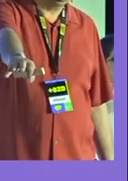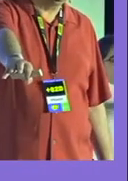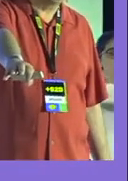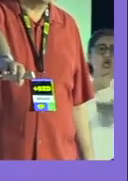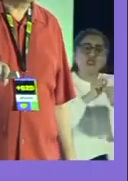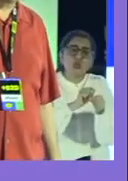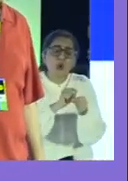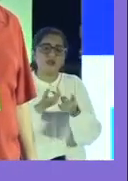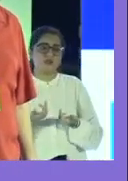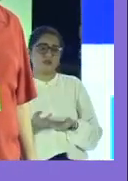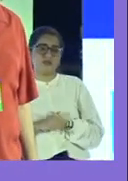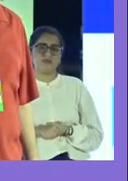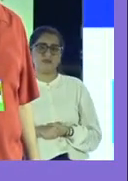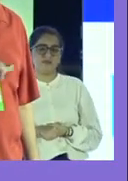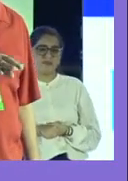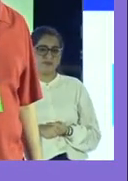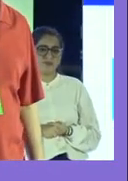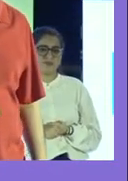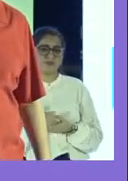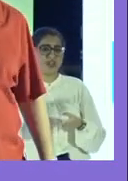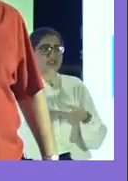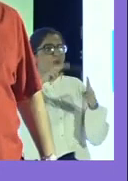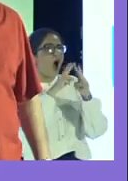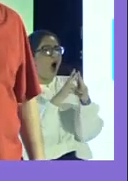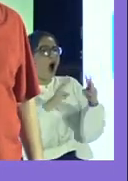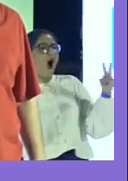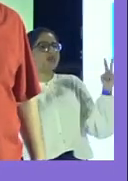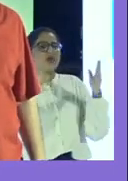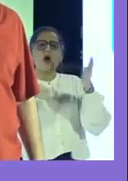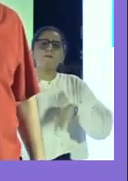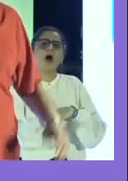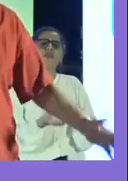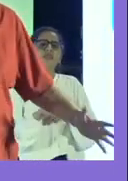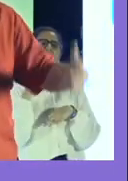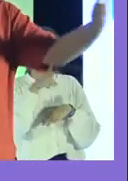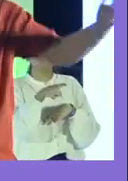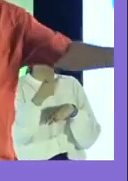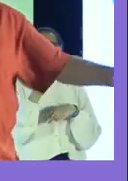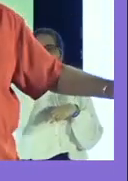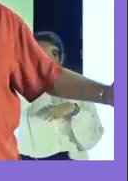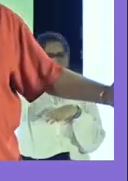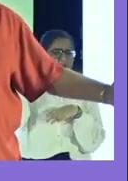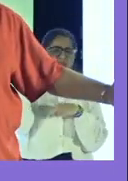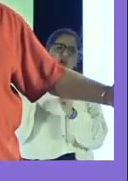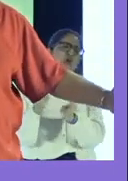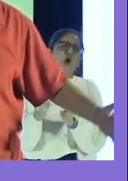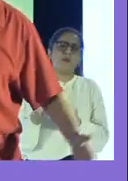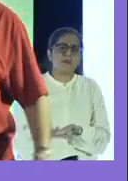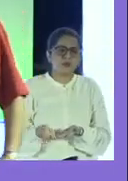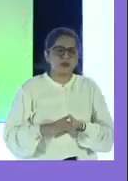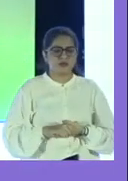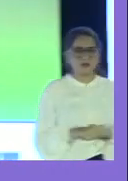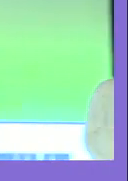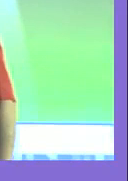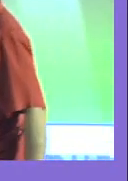Twitter tweet karna bhi band kar diya tha. You'd become so used to it, you stopped tweeting. You really did, I was counting it, right?